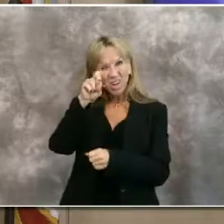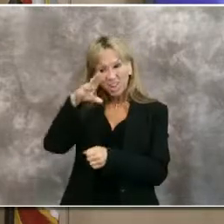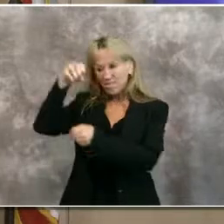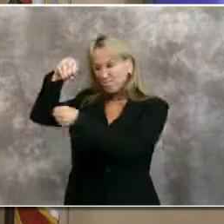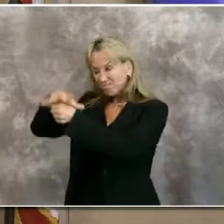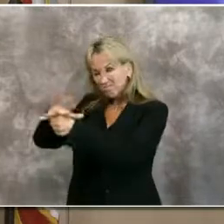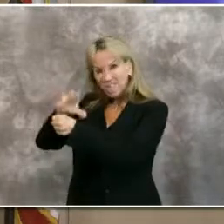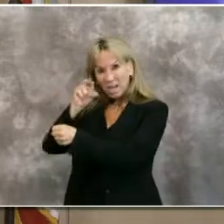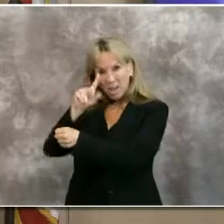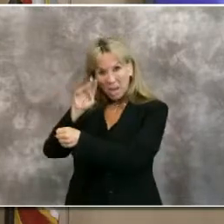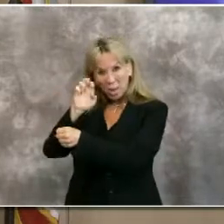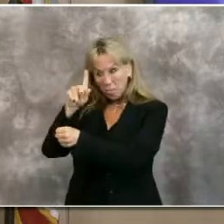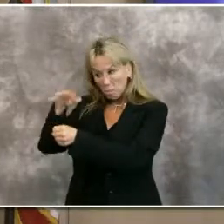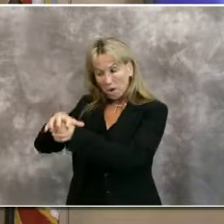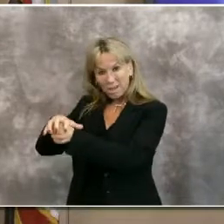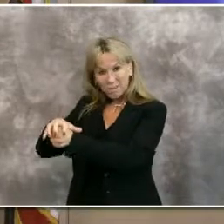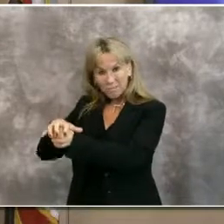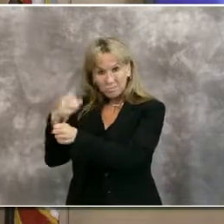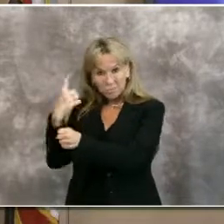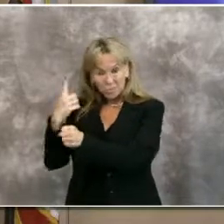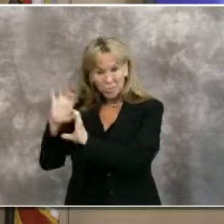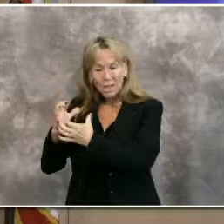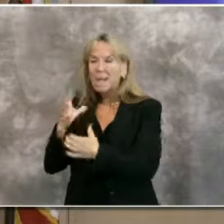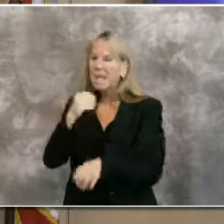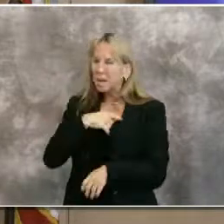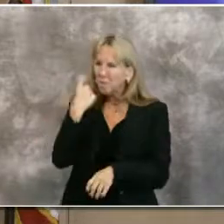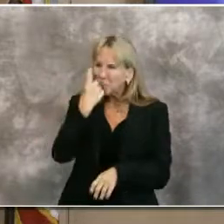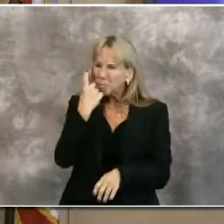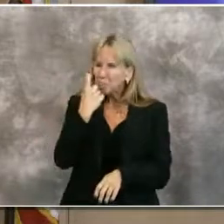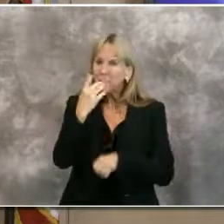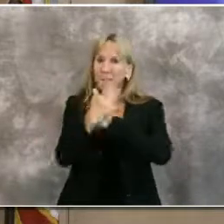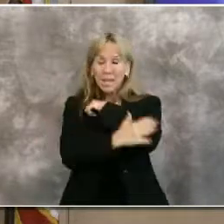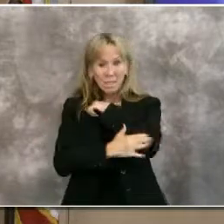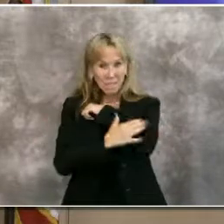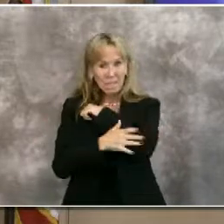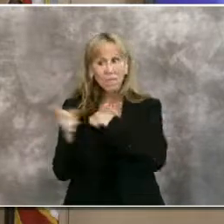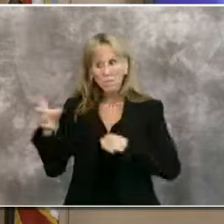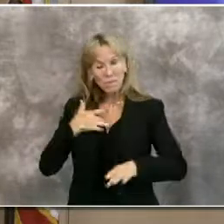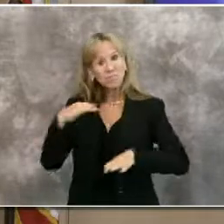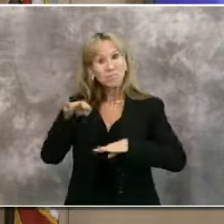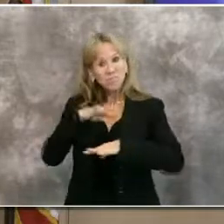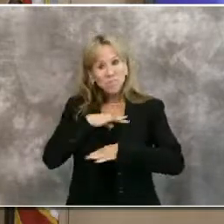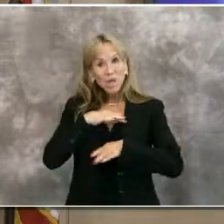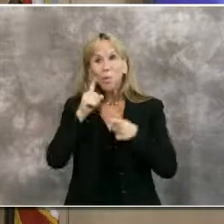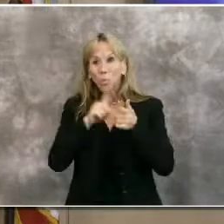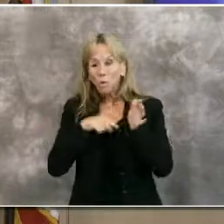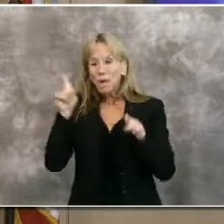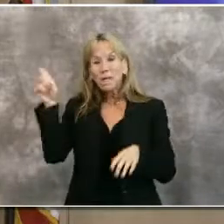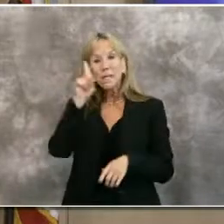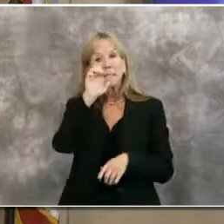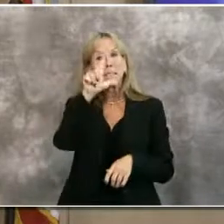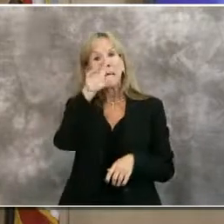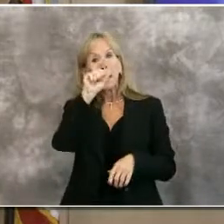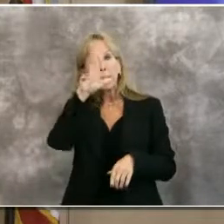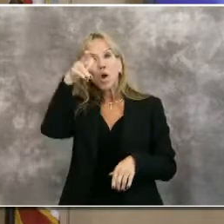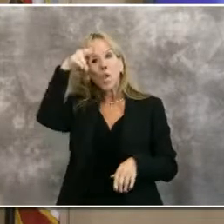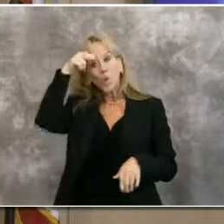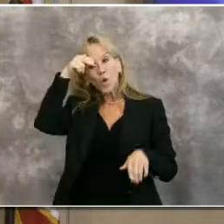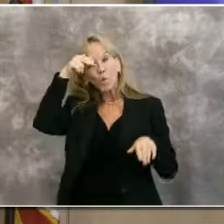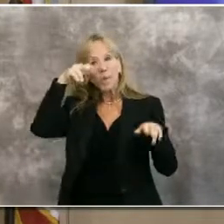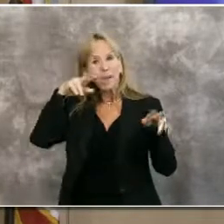the first question is the county pleased with the steps and protocols being taken by the Del Mar Thoroughbred